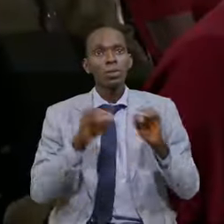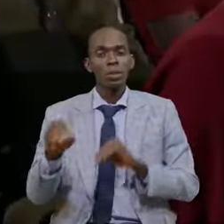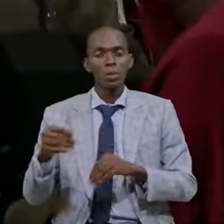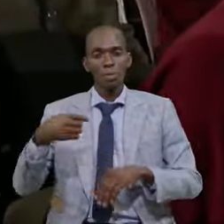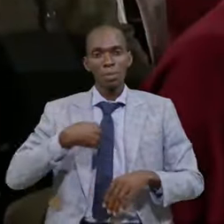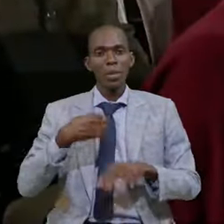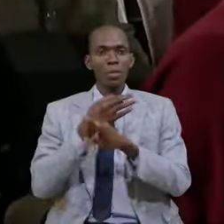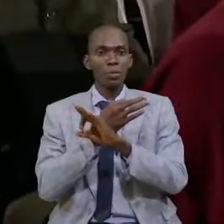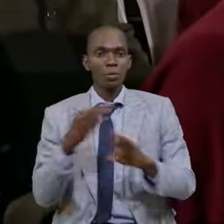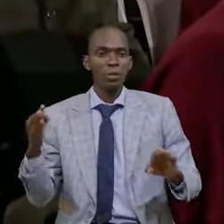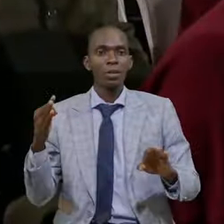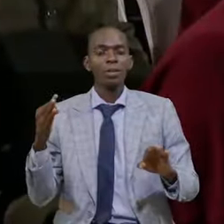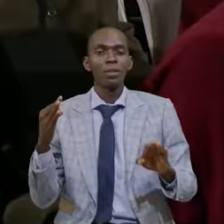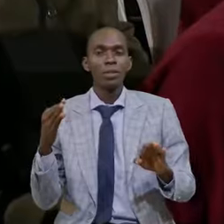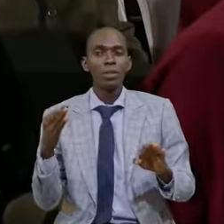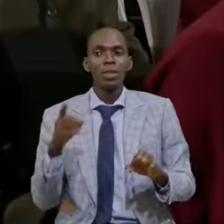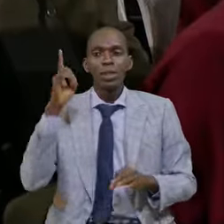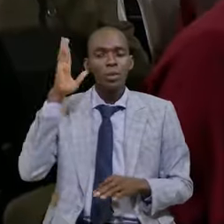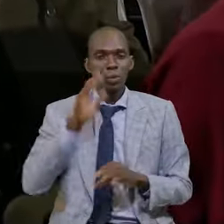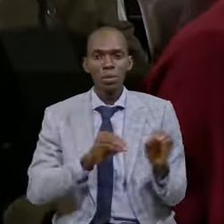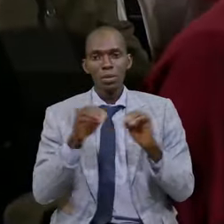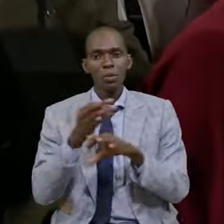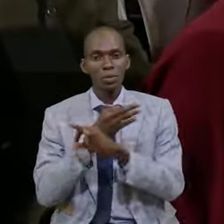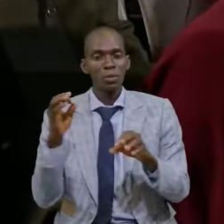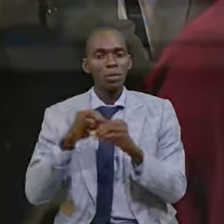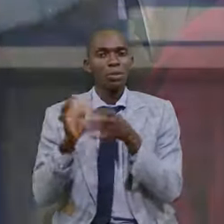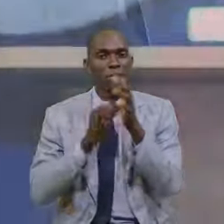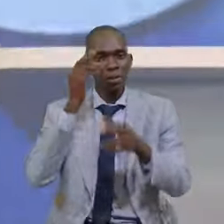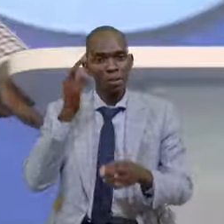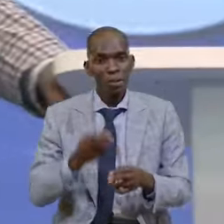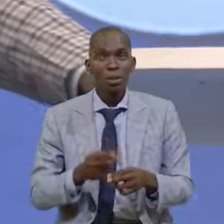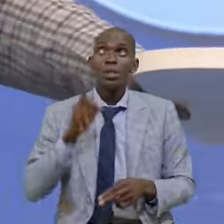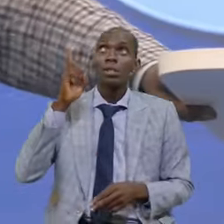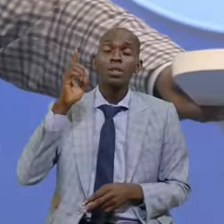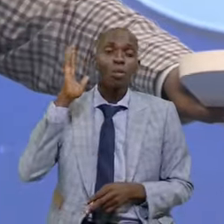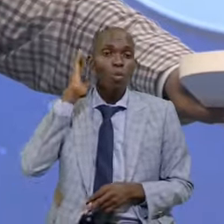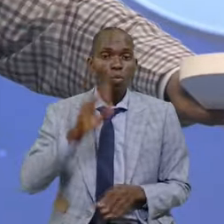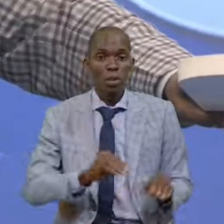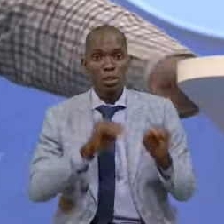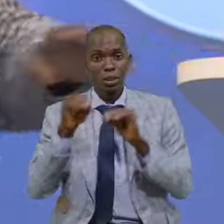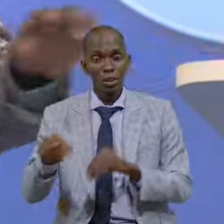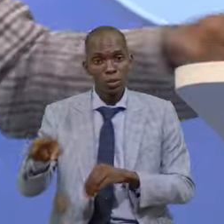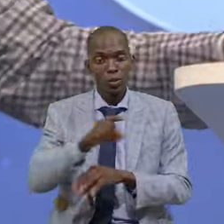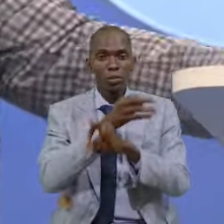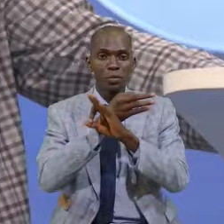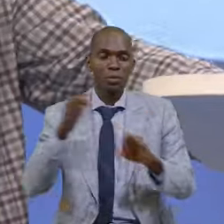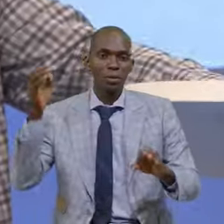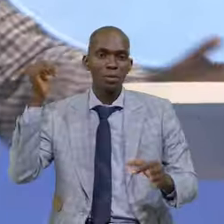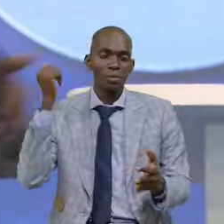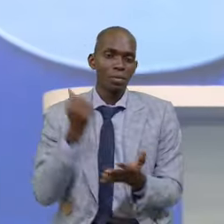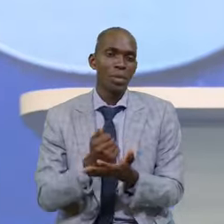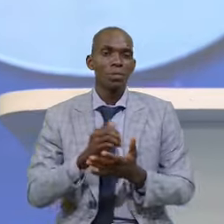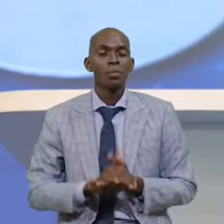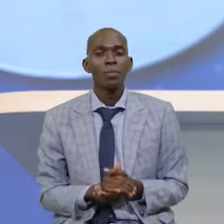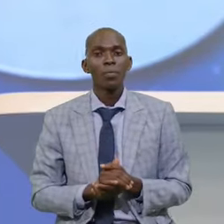free. He will set you free. He will set you free. It says,